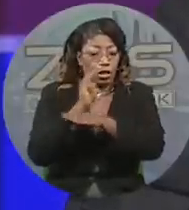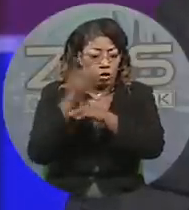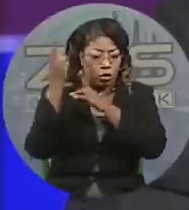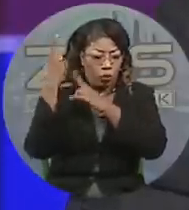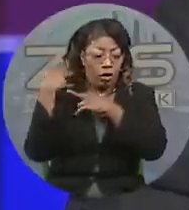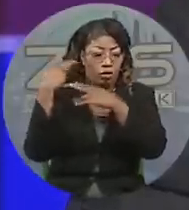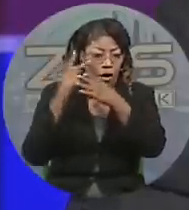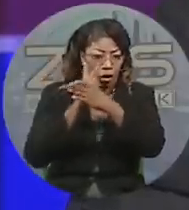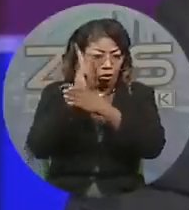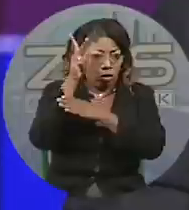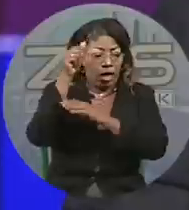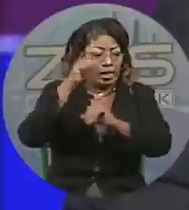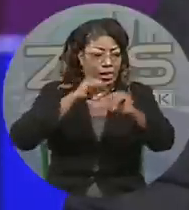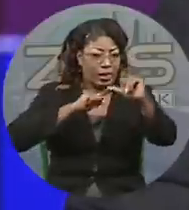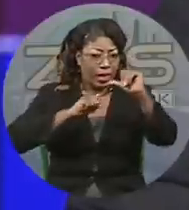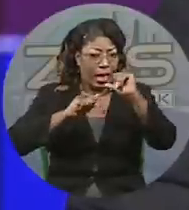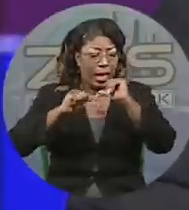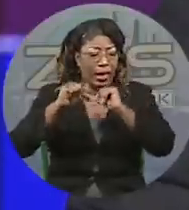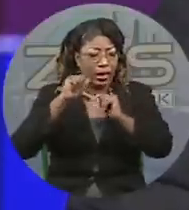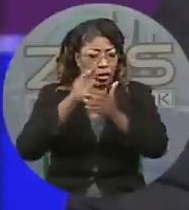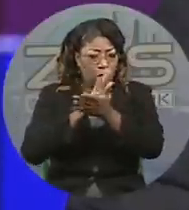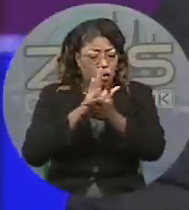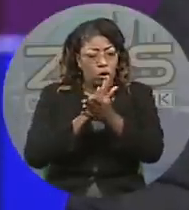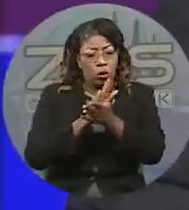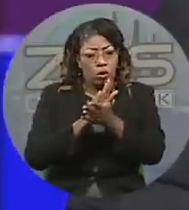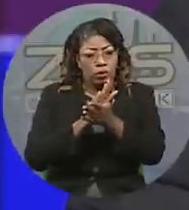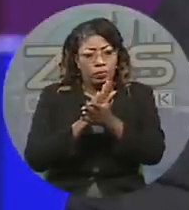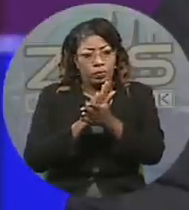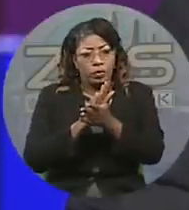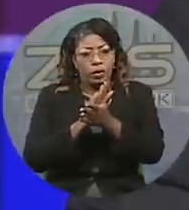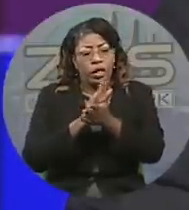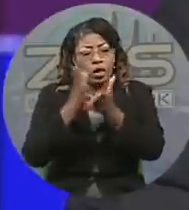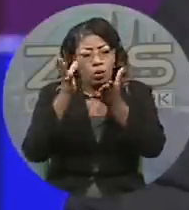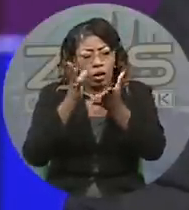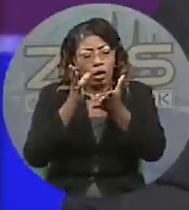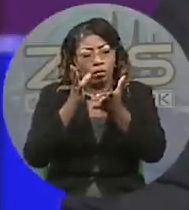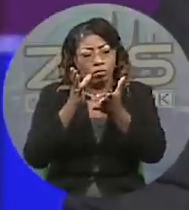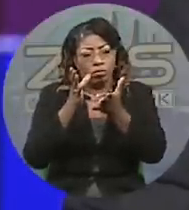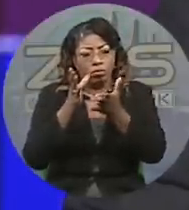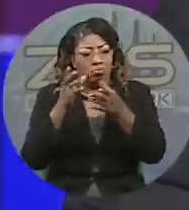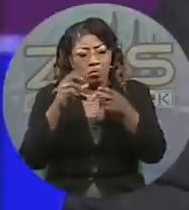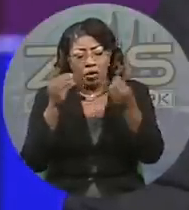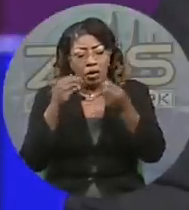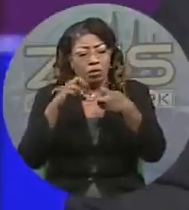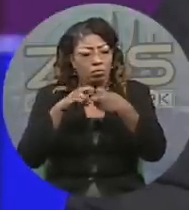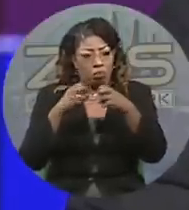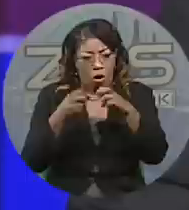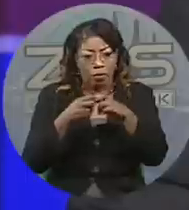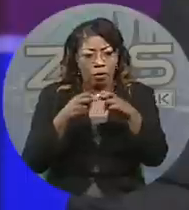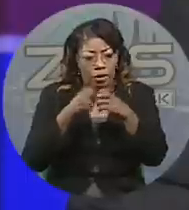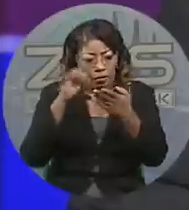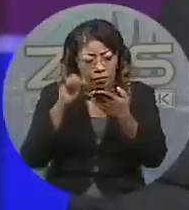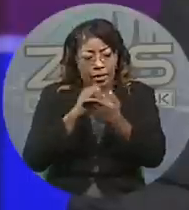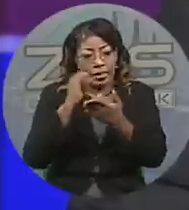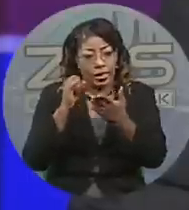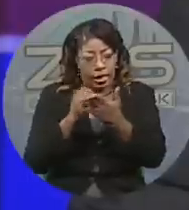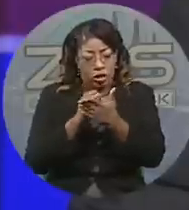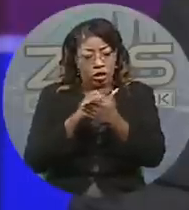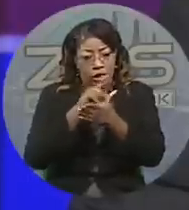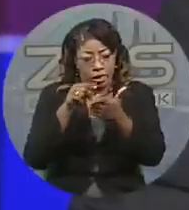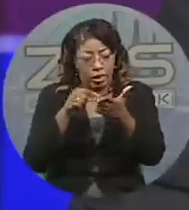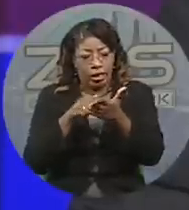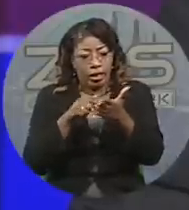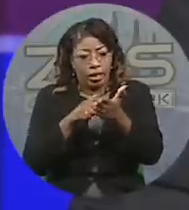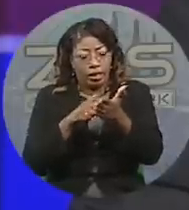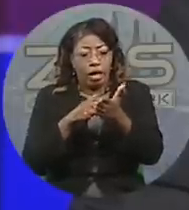Agriculture and Marine Science Institute is not opposed to a public investigation and probe. State Minister for Works and Urban Development, the Honorable